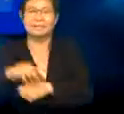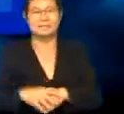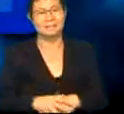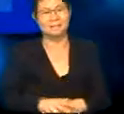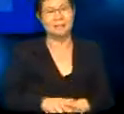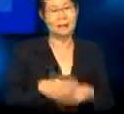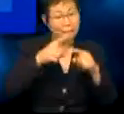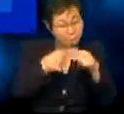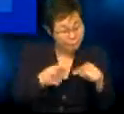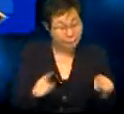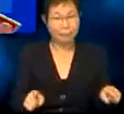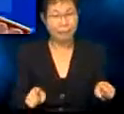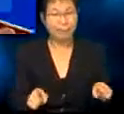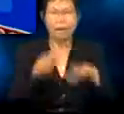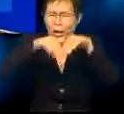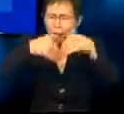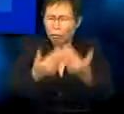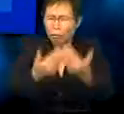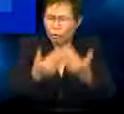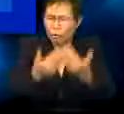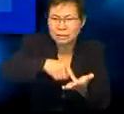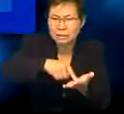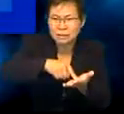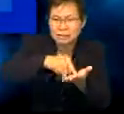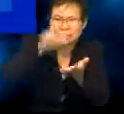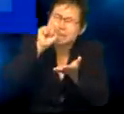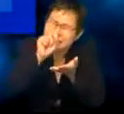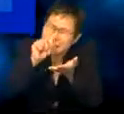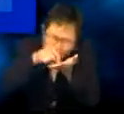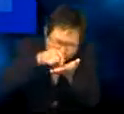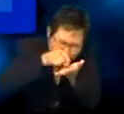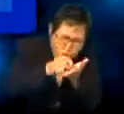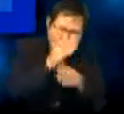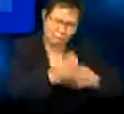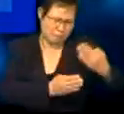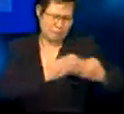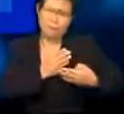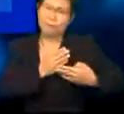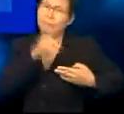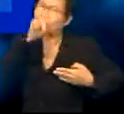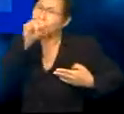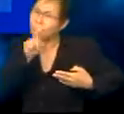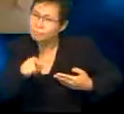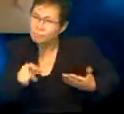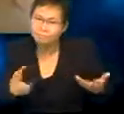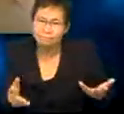gases. But how do these tiny particles in matter behave?